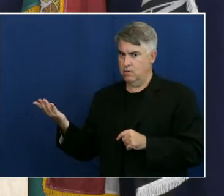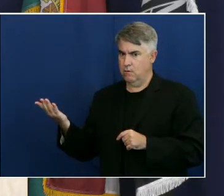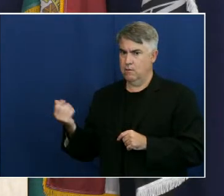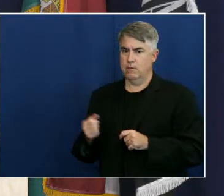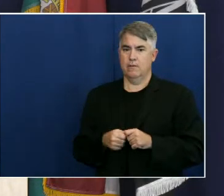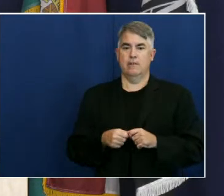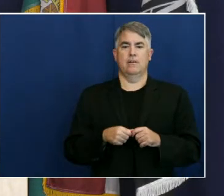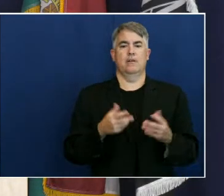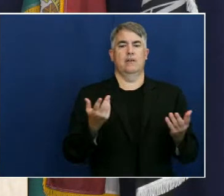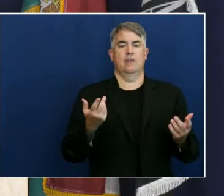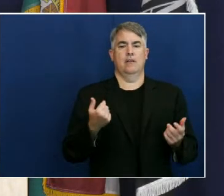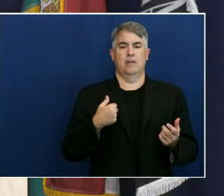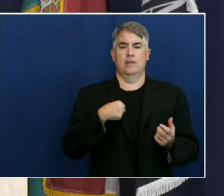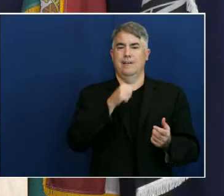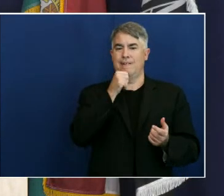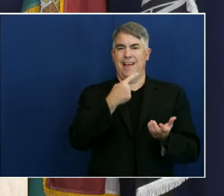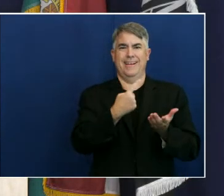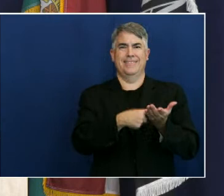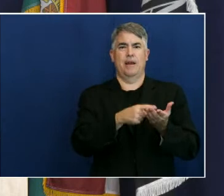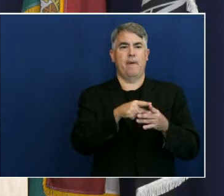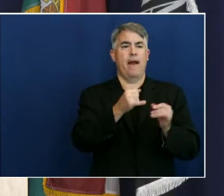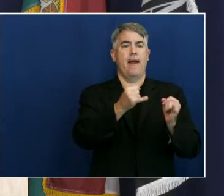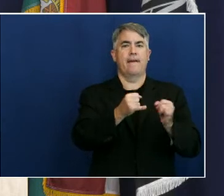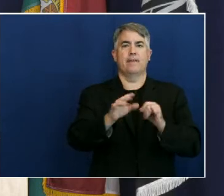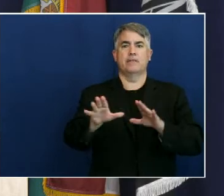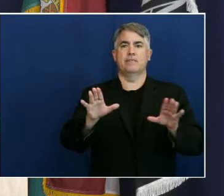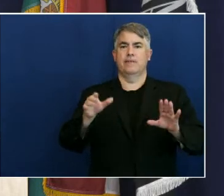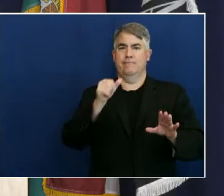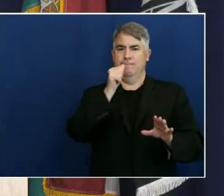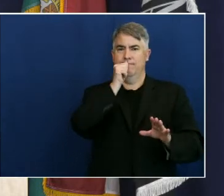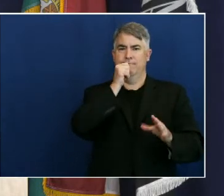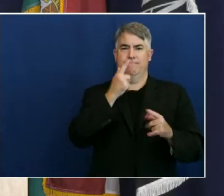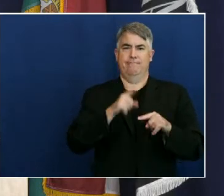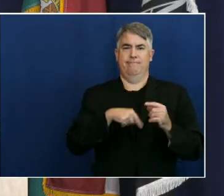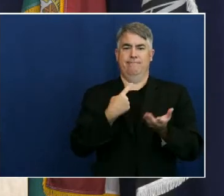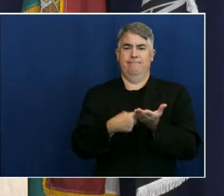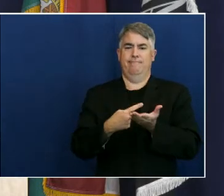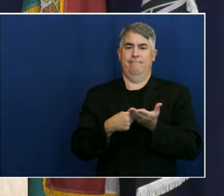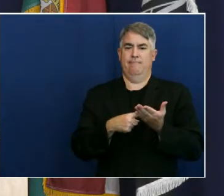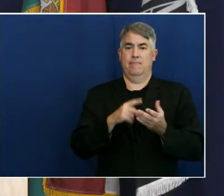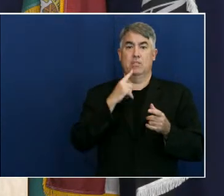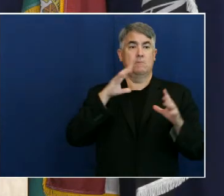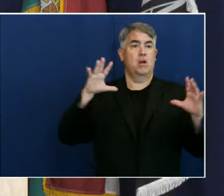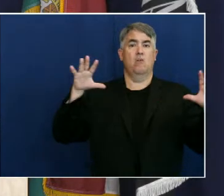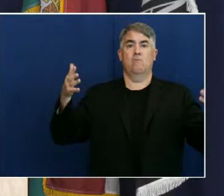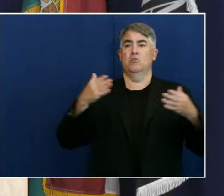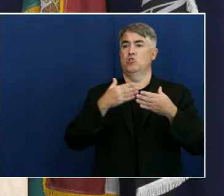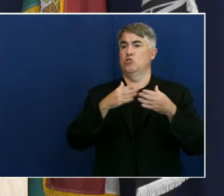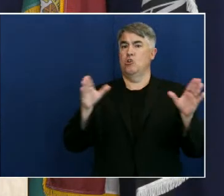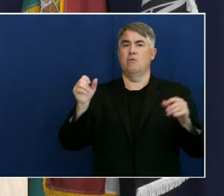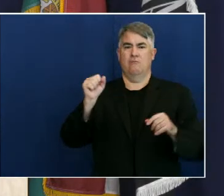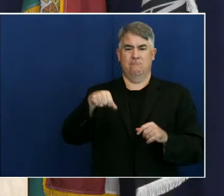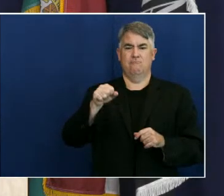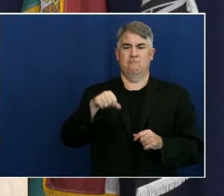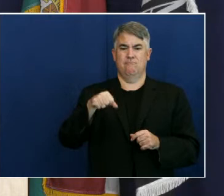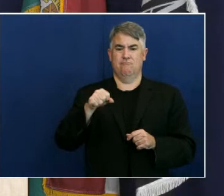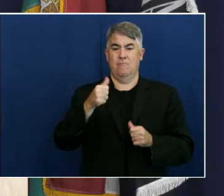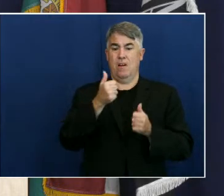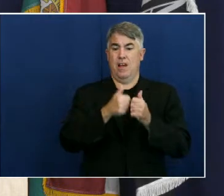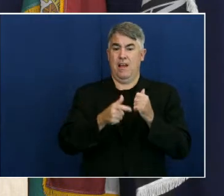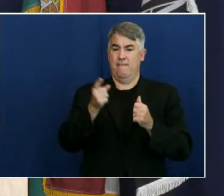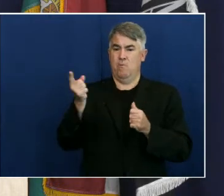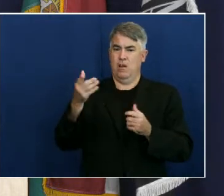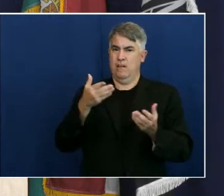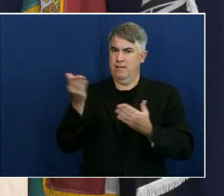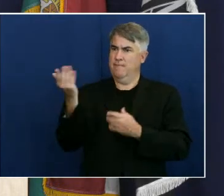discussed individual cases, and we're not going to start that now. So we encourage everyone out there to get